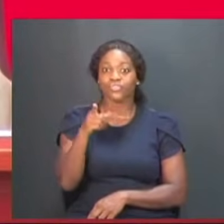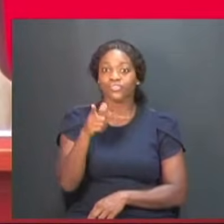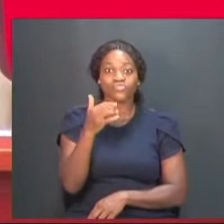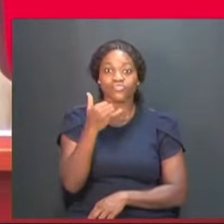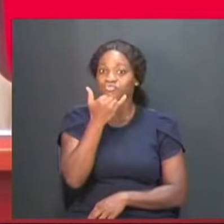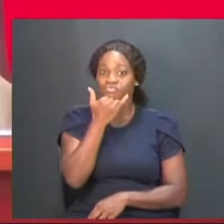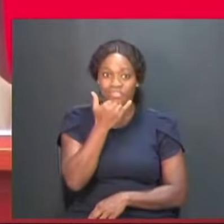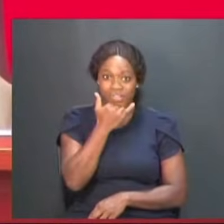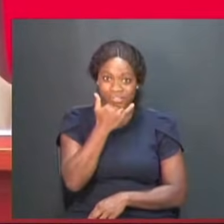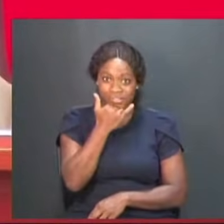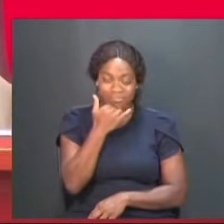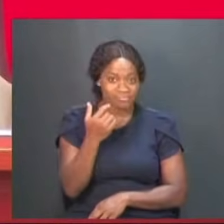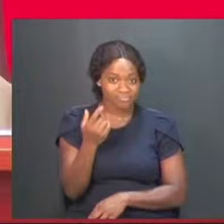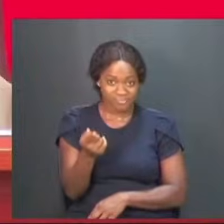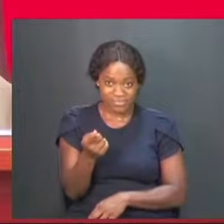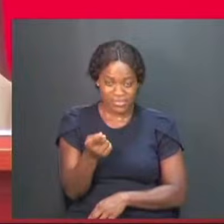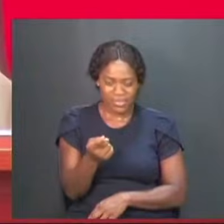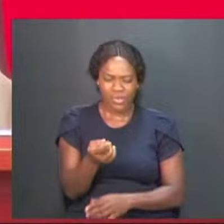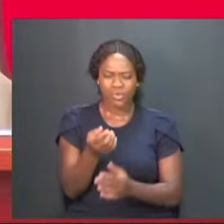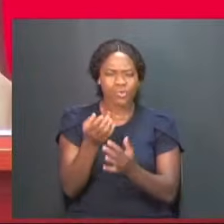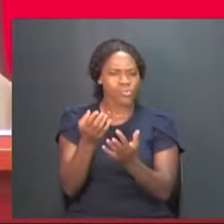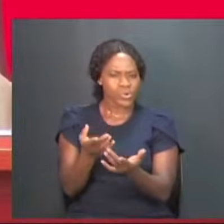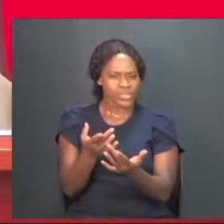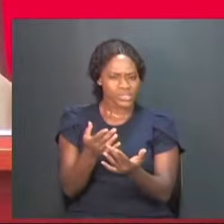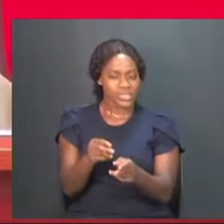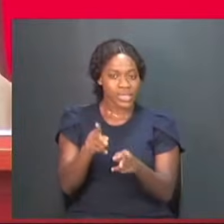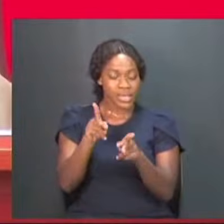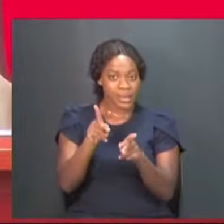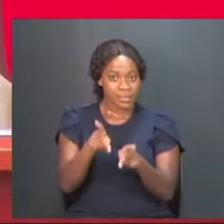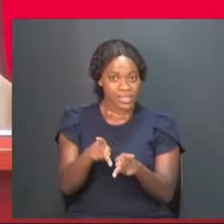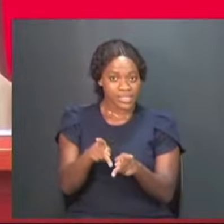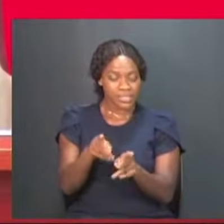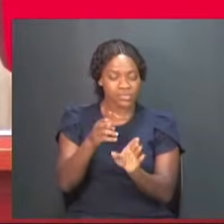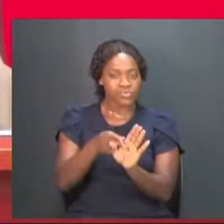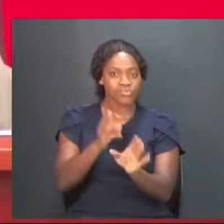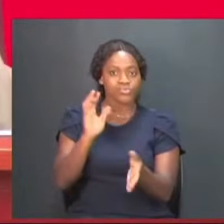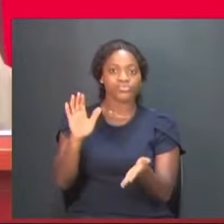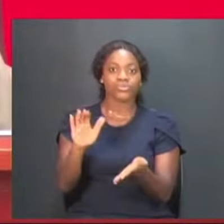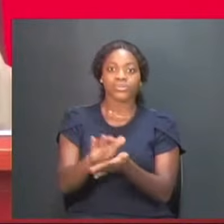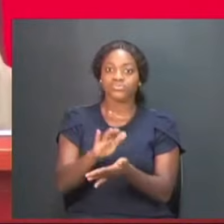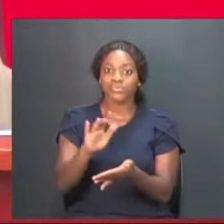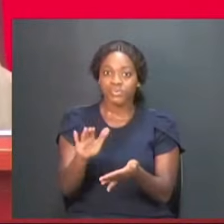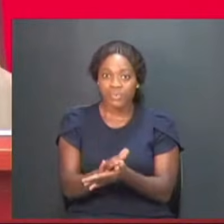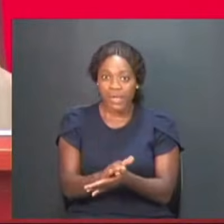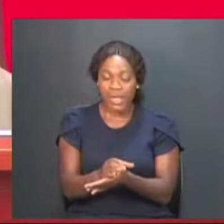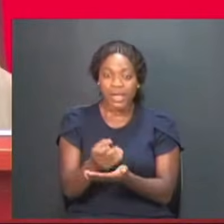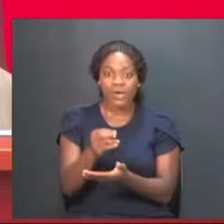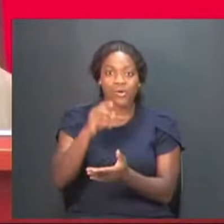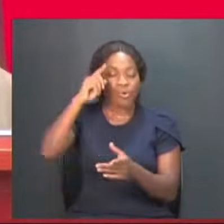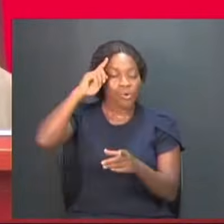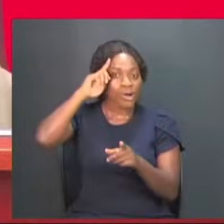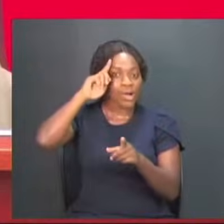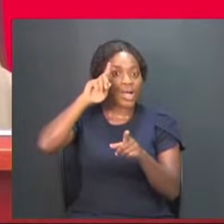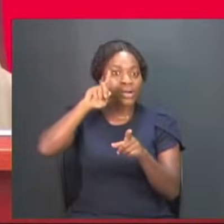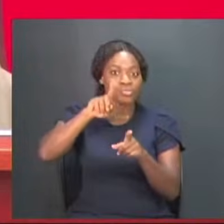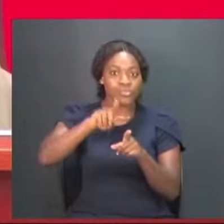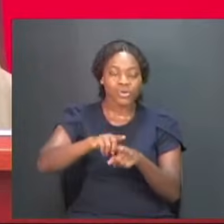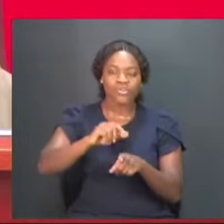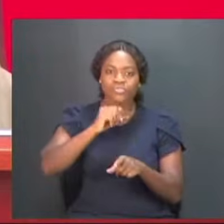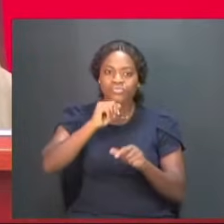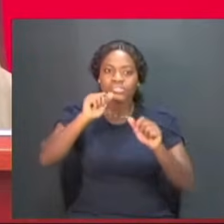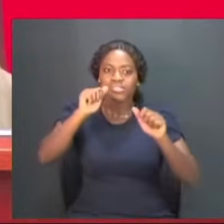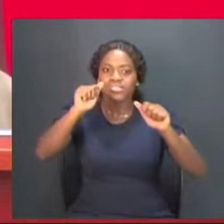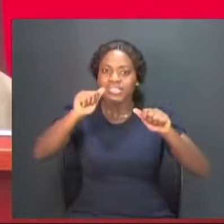if the person who is withdrawing the paper or the agreement is unable